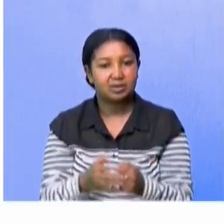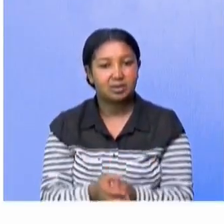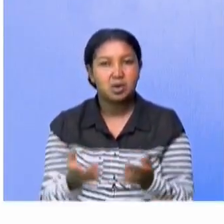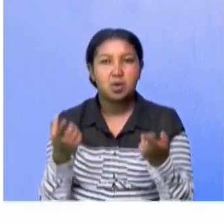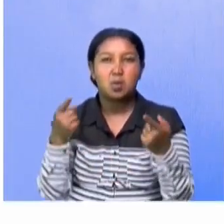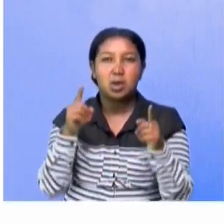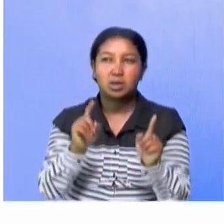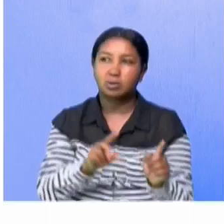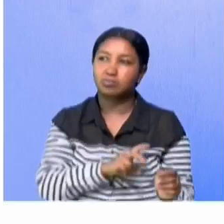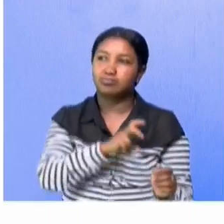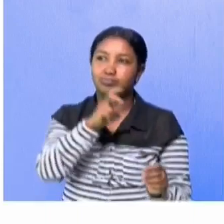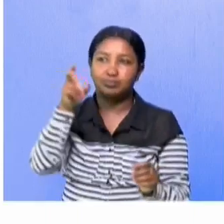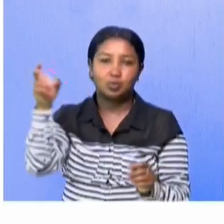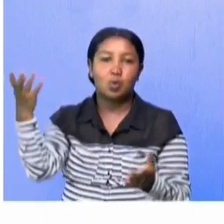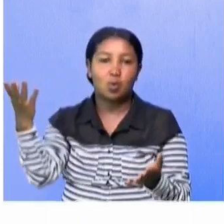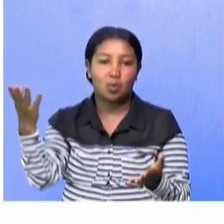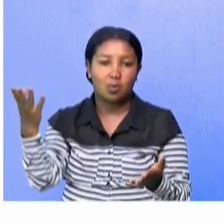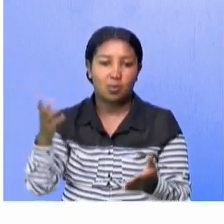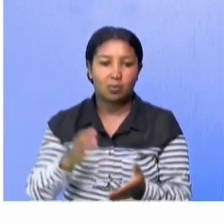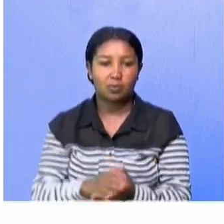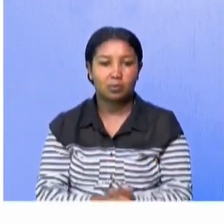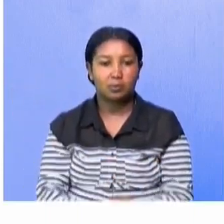do you go